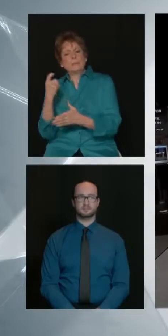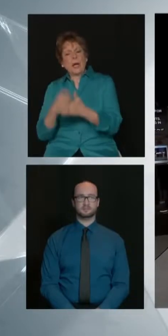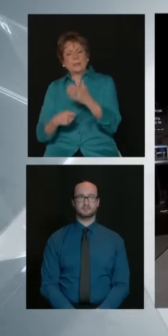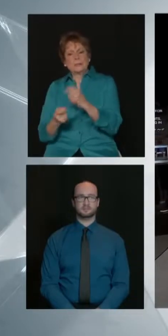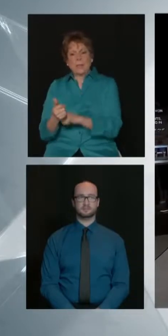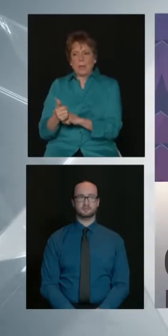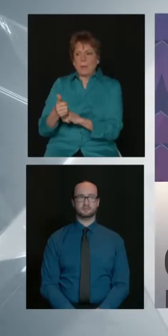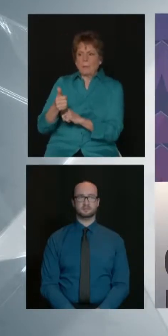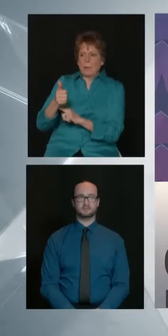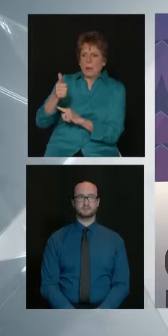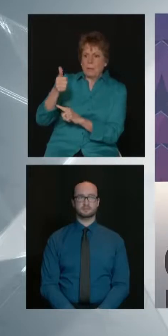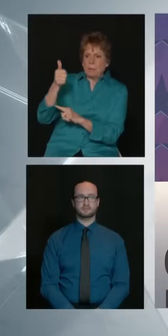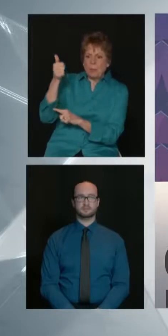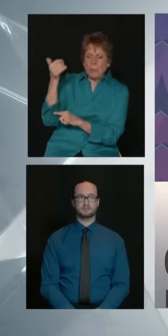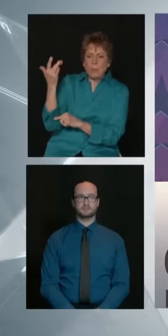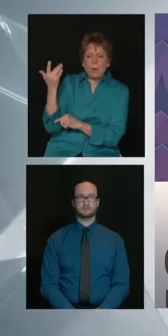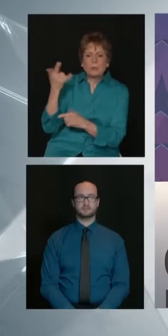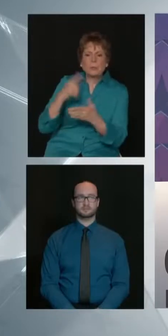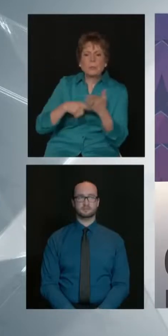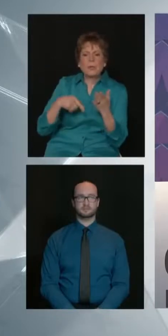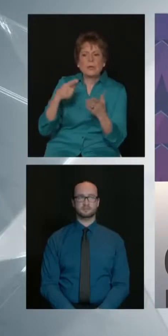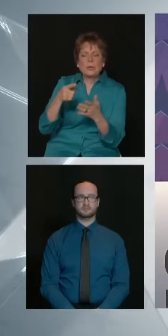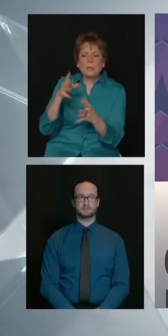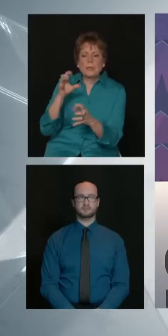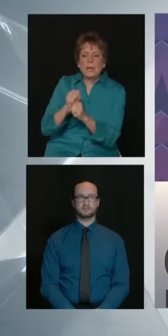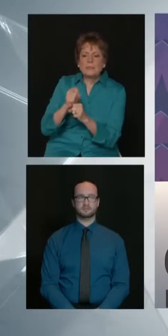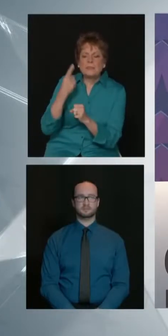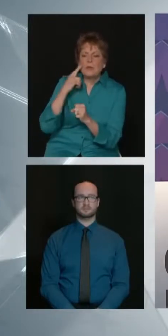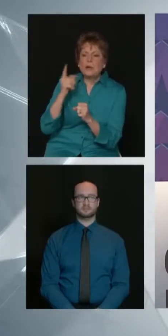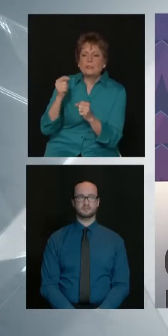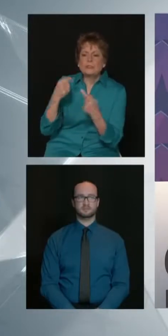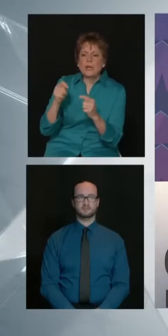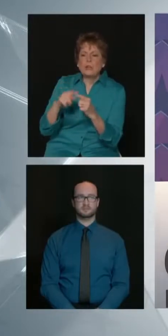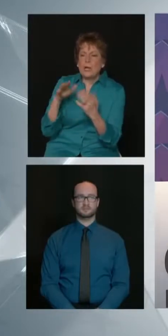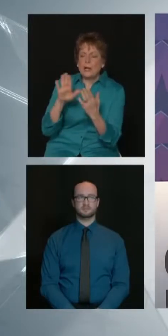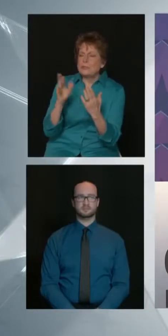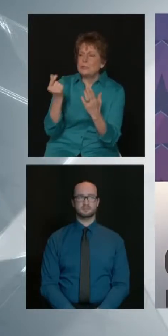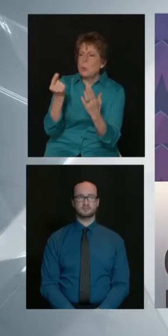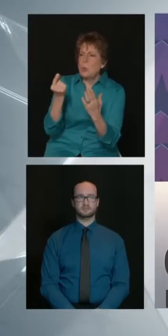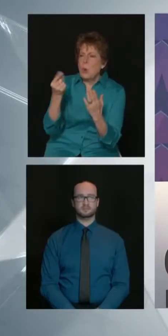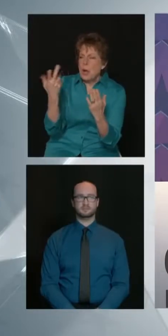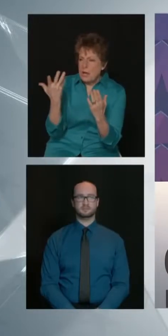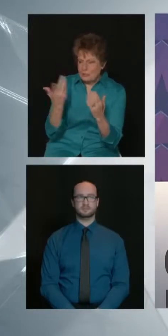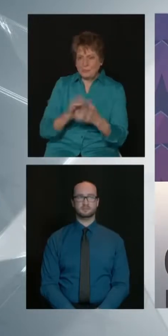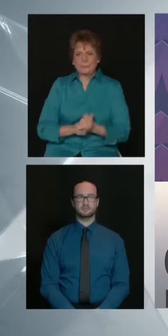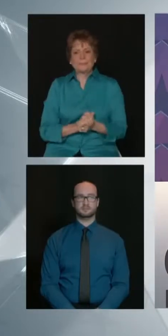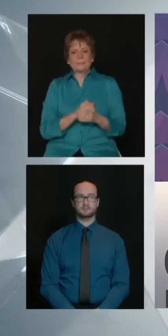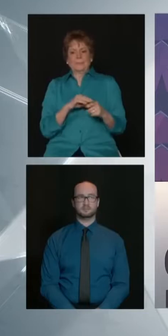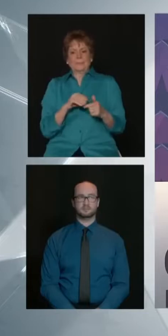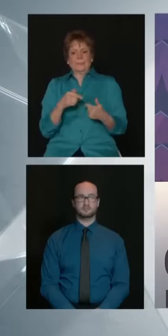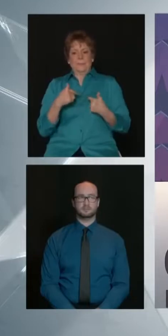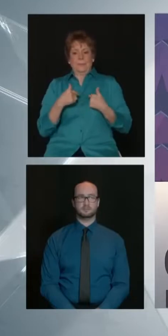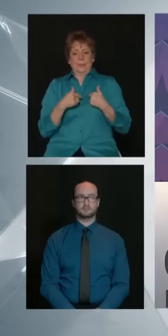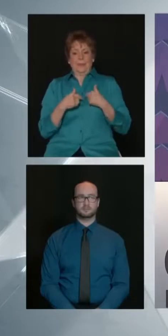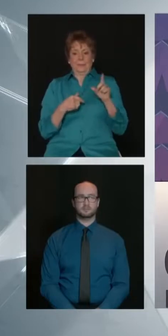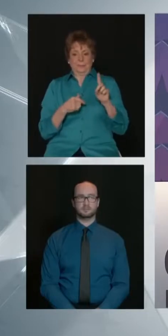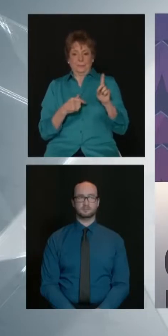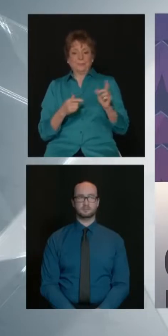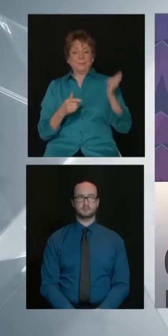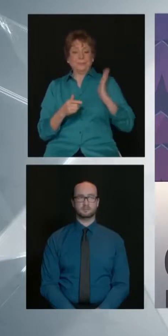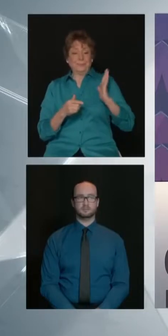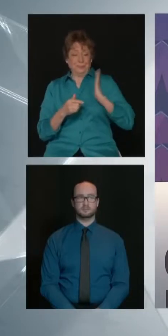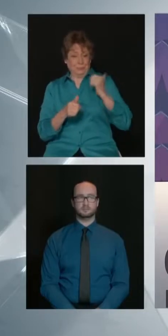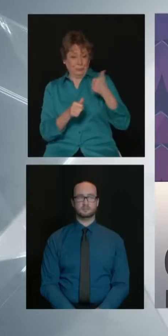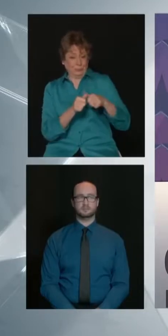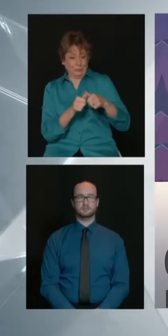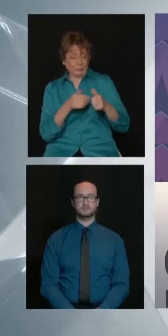of all, Ted, let me start by saying, as a kid, you know, I remember my mom sitting at the kitchen table, you know, with all the bills spread out